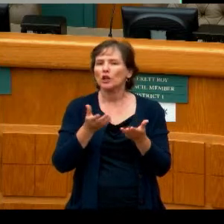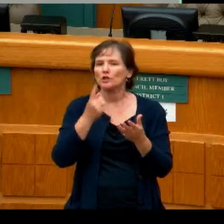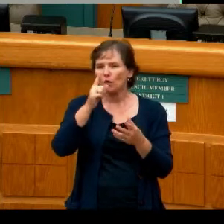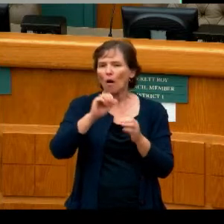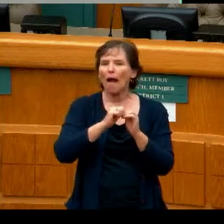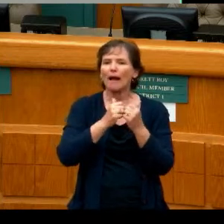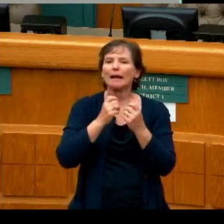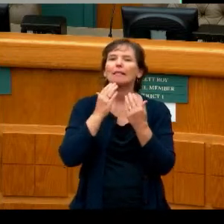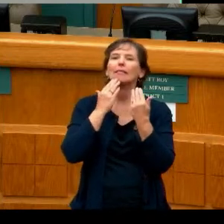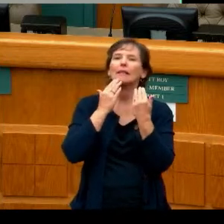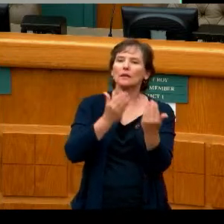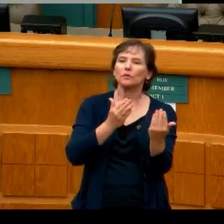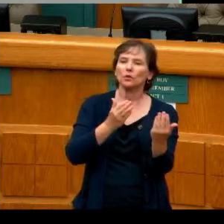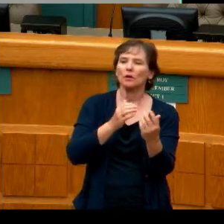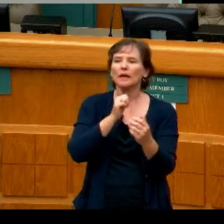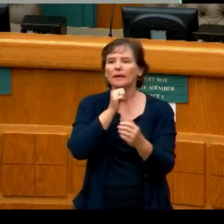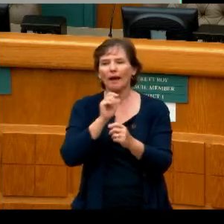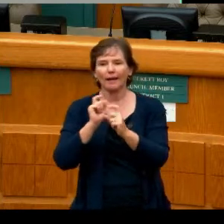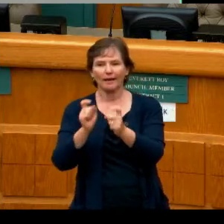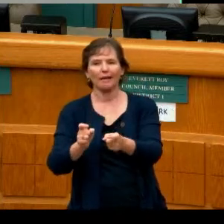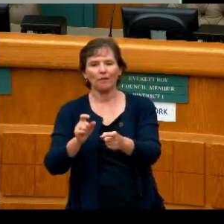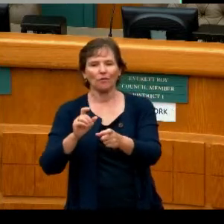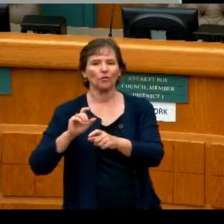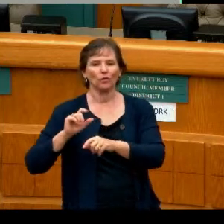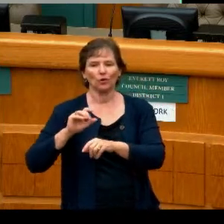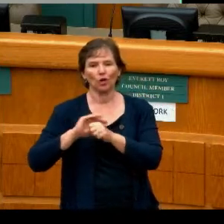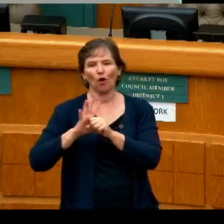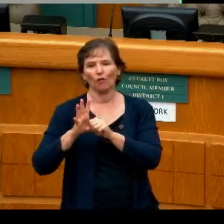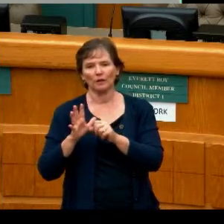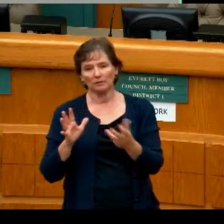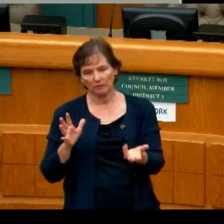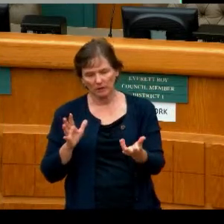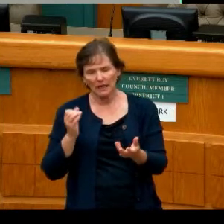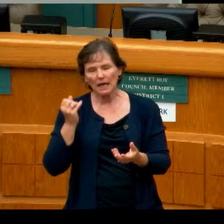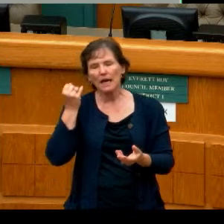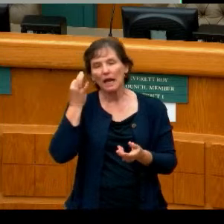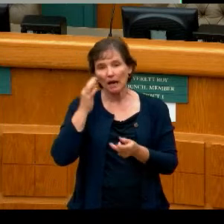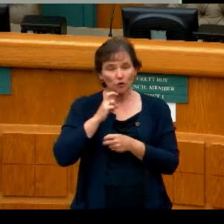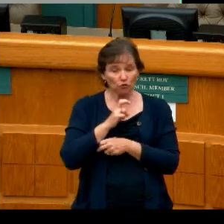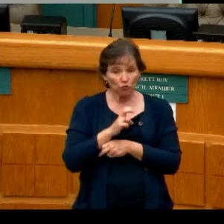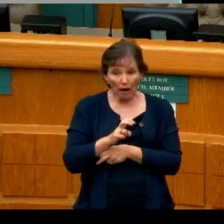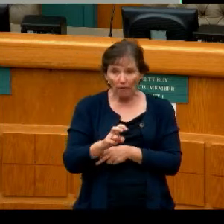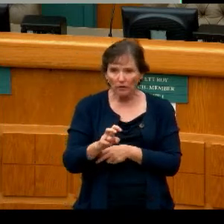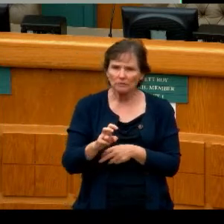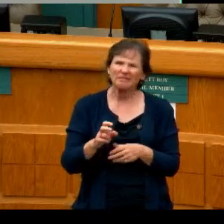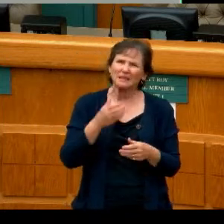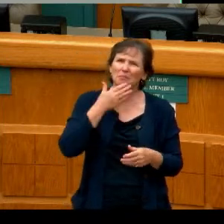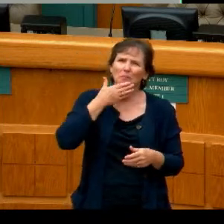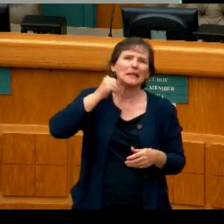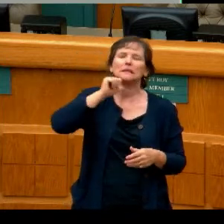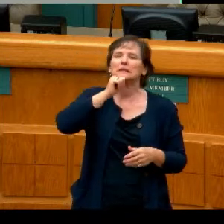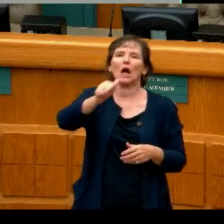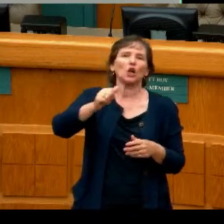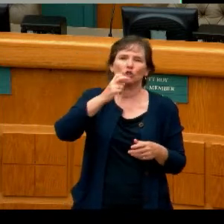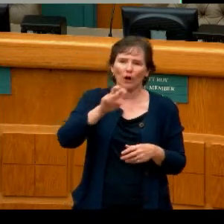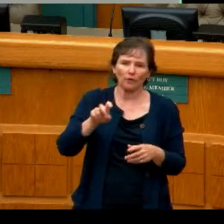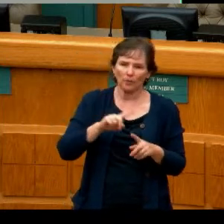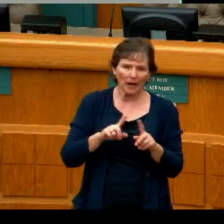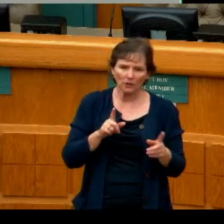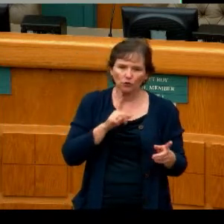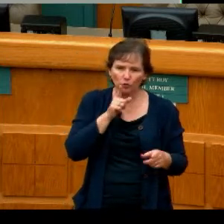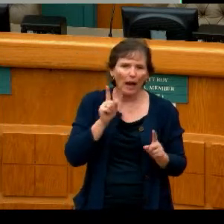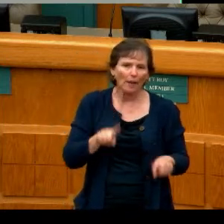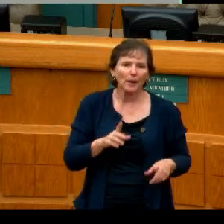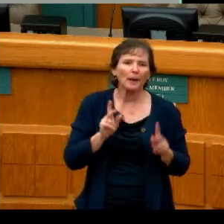during Thanksgiving. So here's some ways that you can give thanks without giving COVID. Avoid travel if you